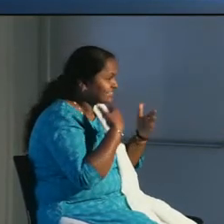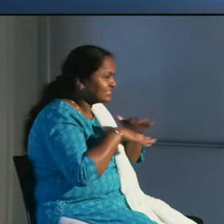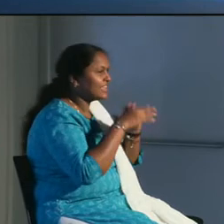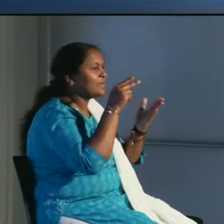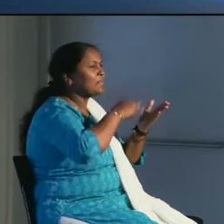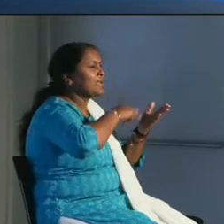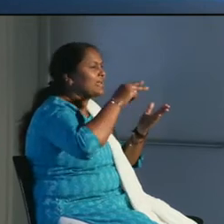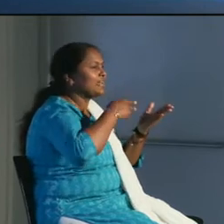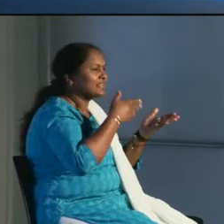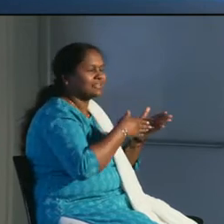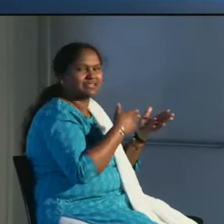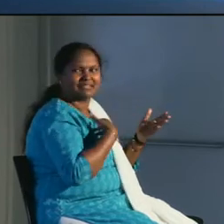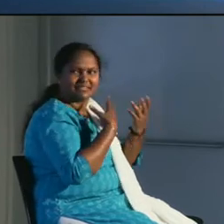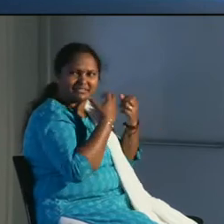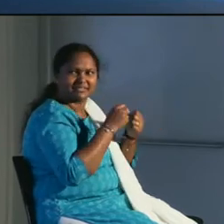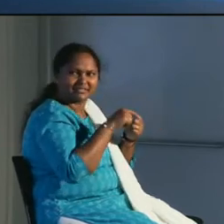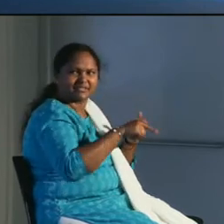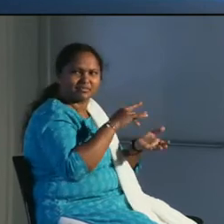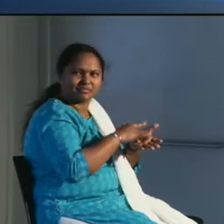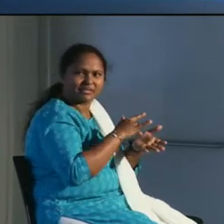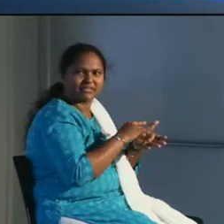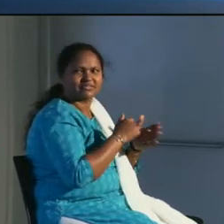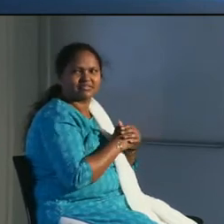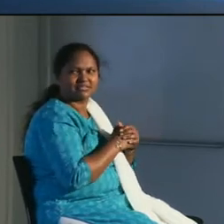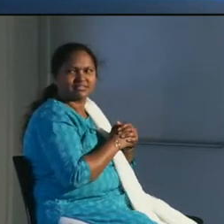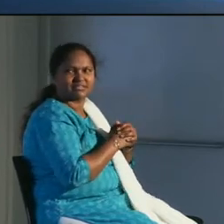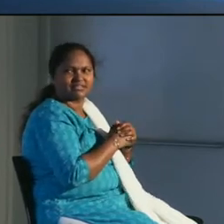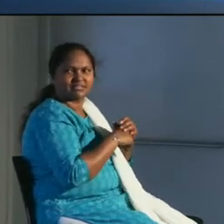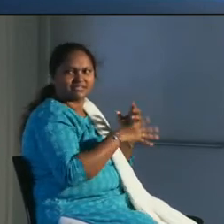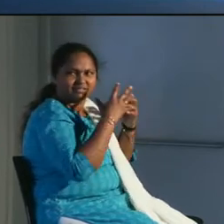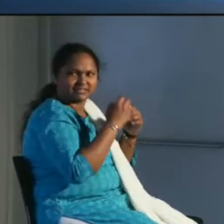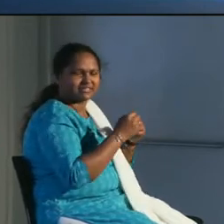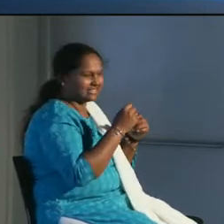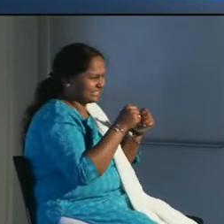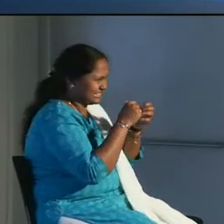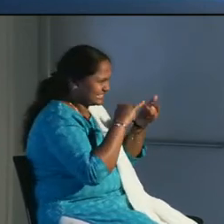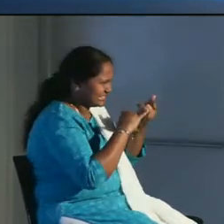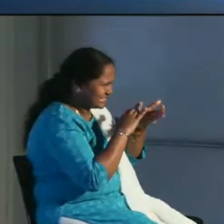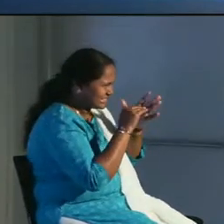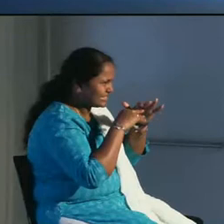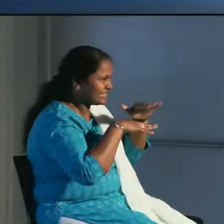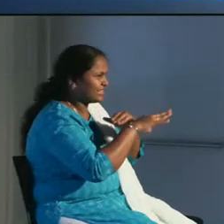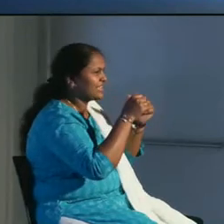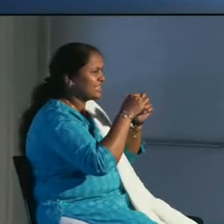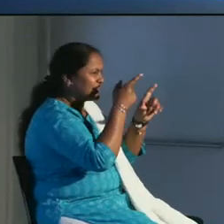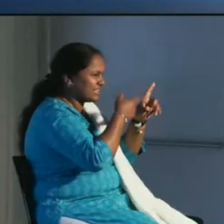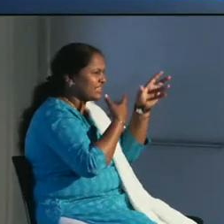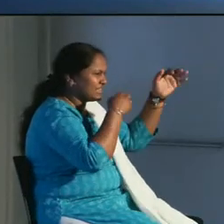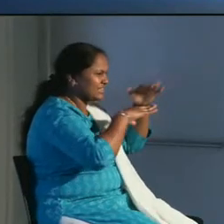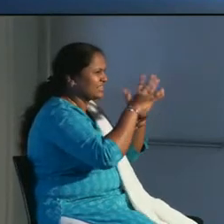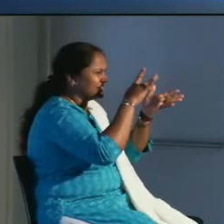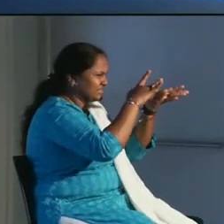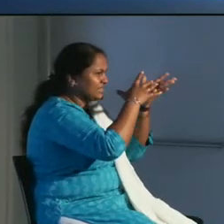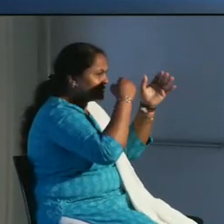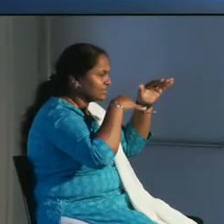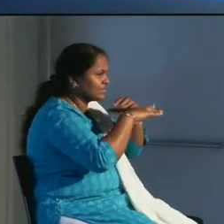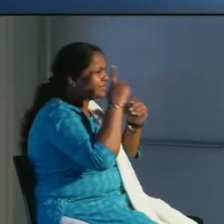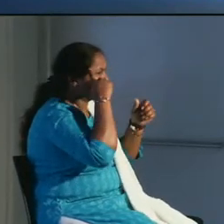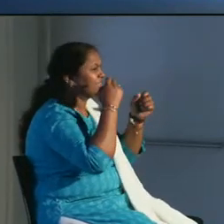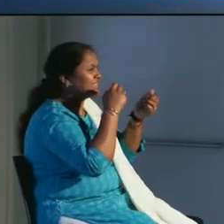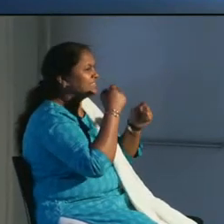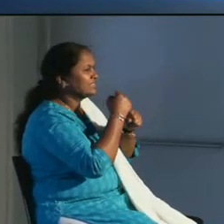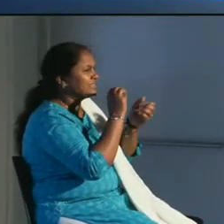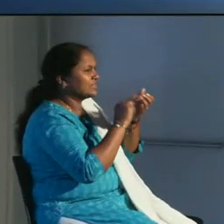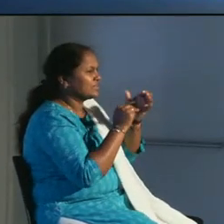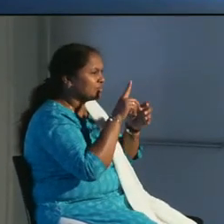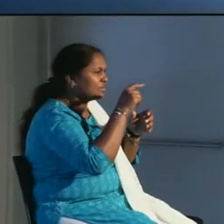thinking, I own this place. There's a chai shop. Now you can go to Alappuzha and go to Shavakottapalam and you go to Jimon chai